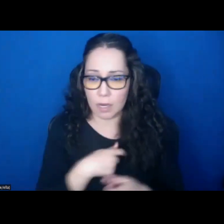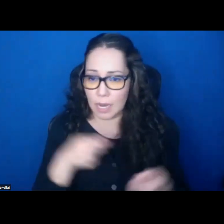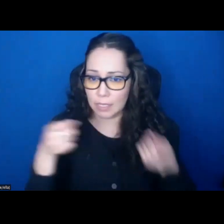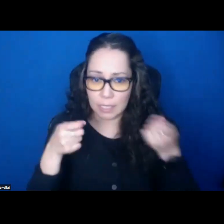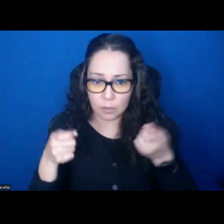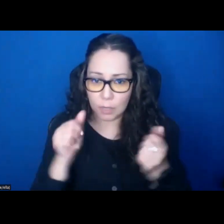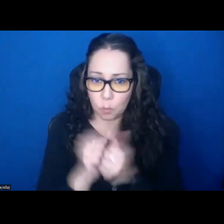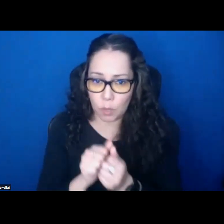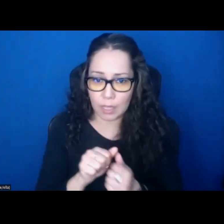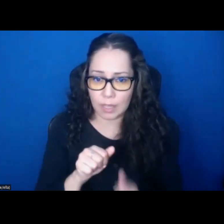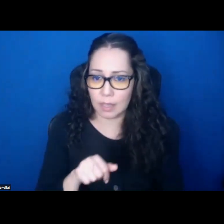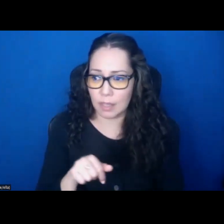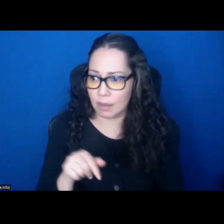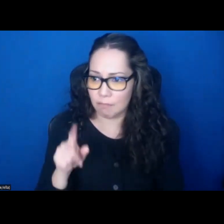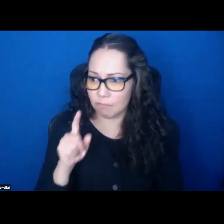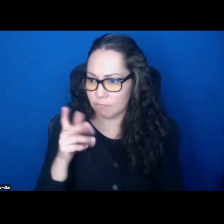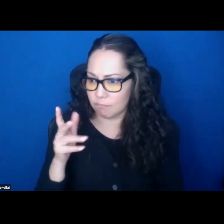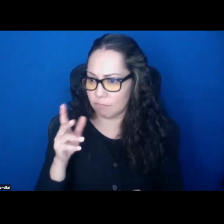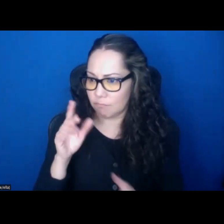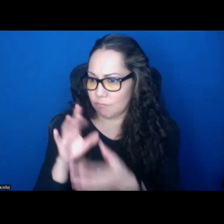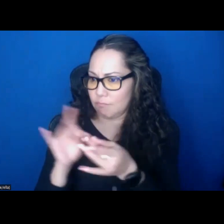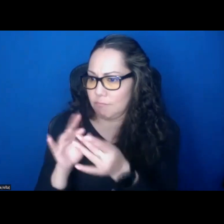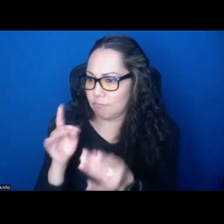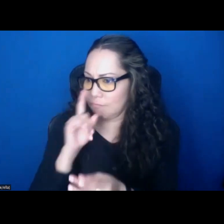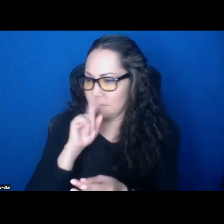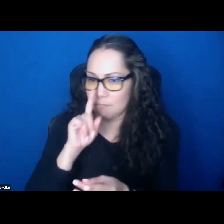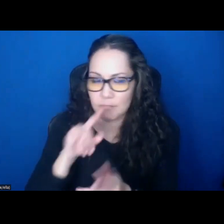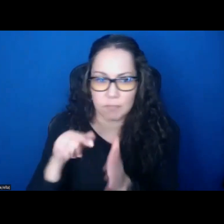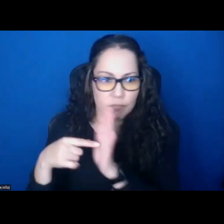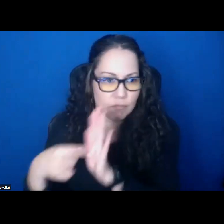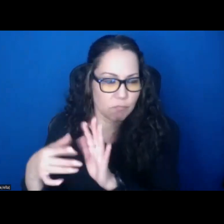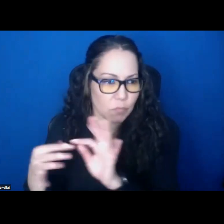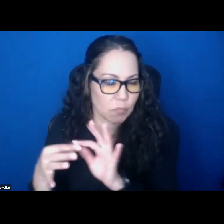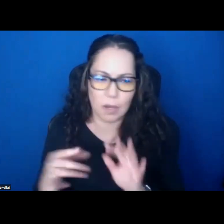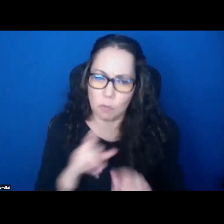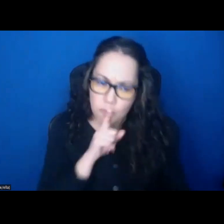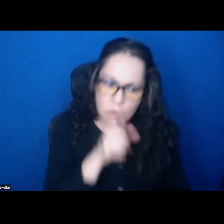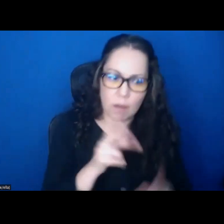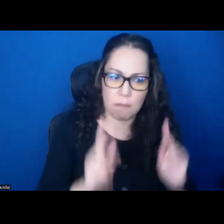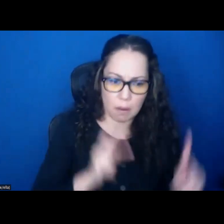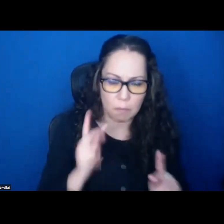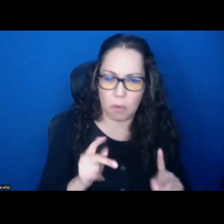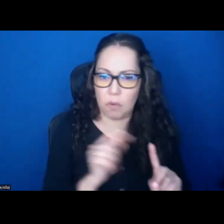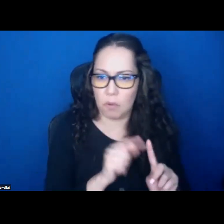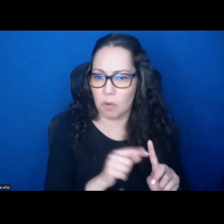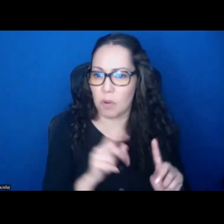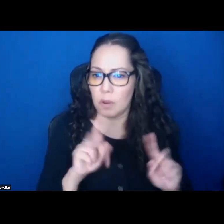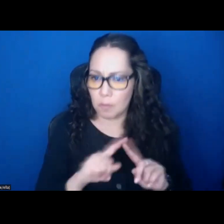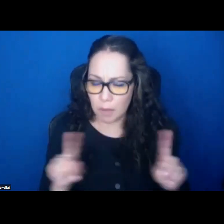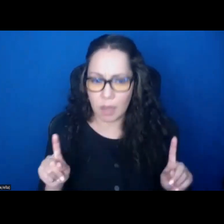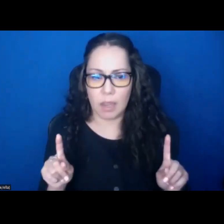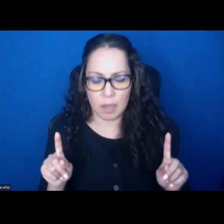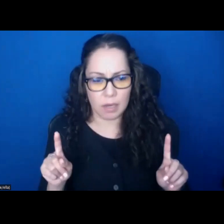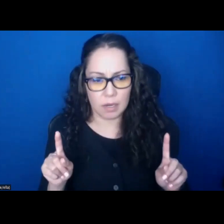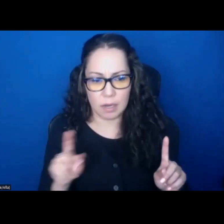We're dealing with real people. Friendships are also formed in long-term care. And the residents not only lost communication